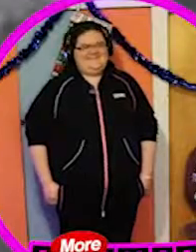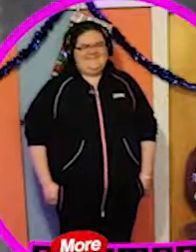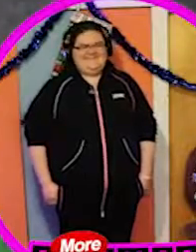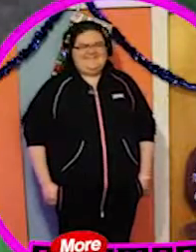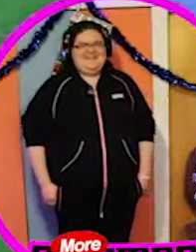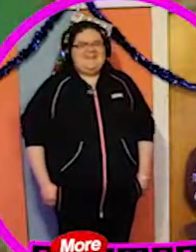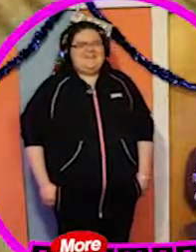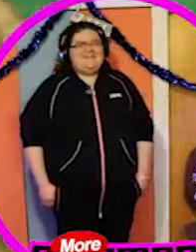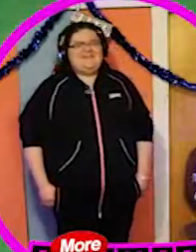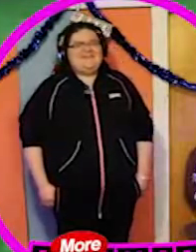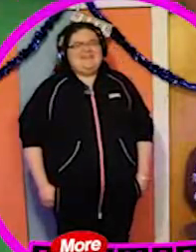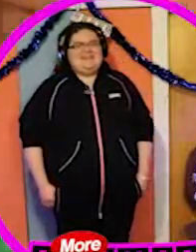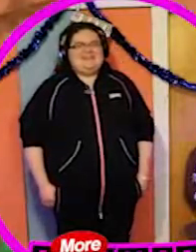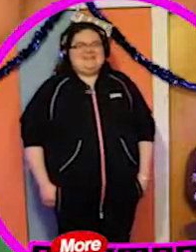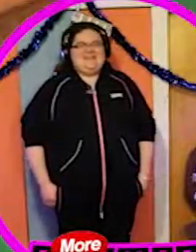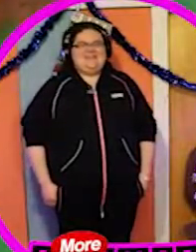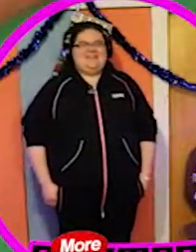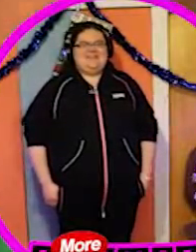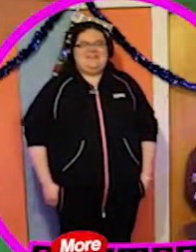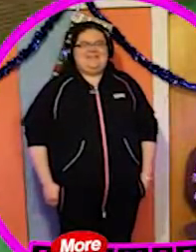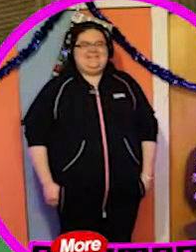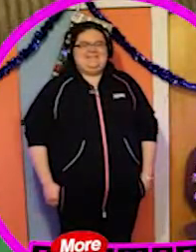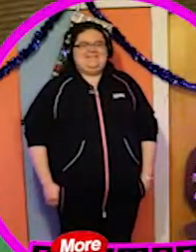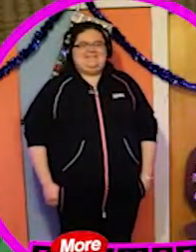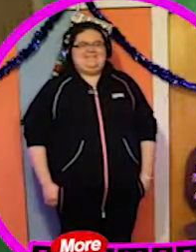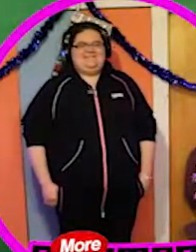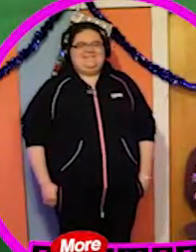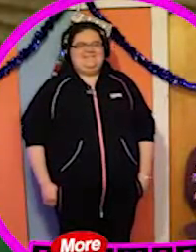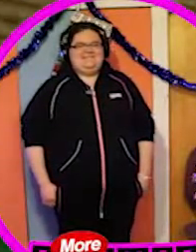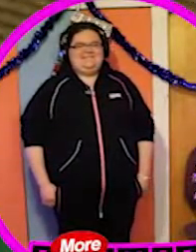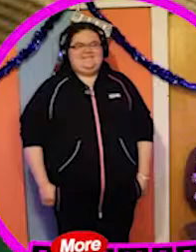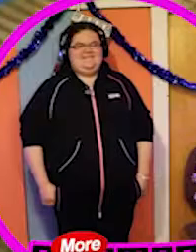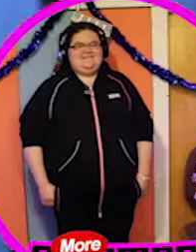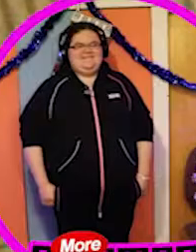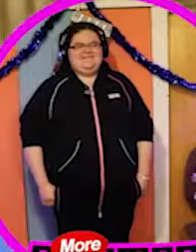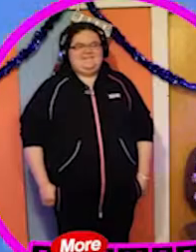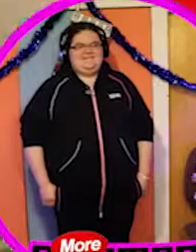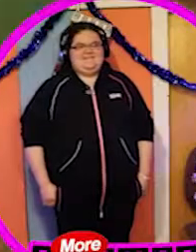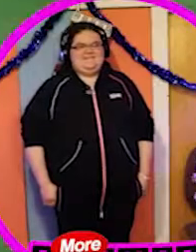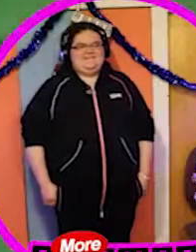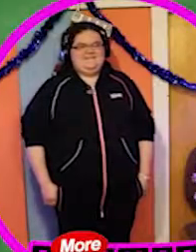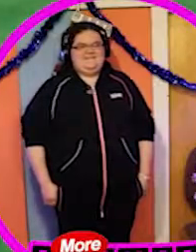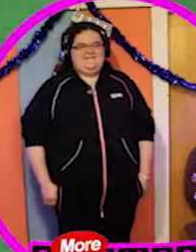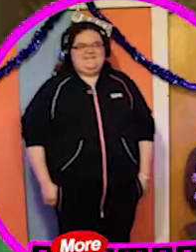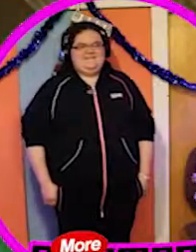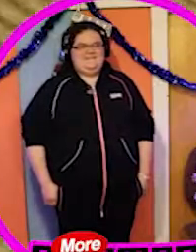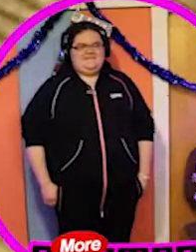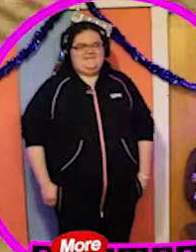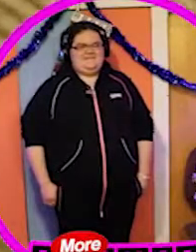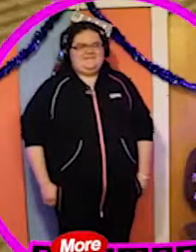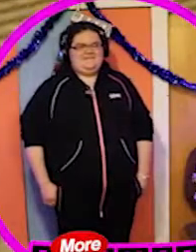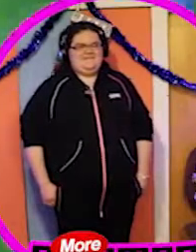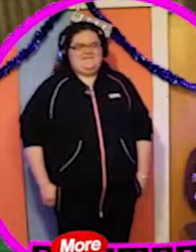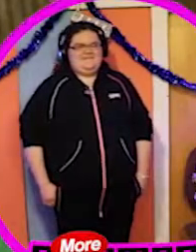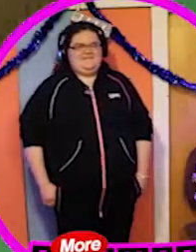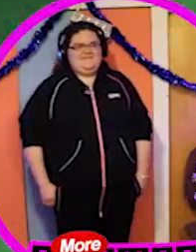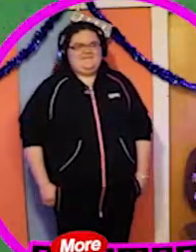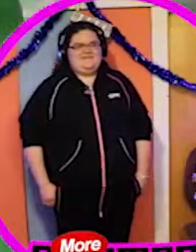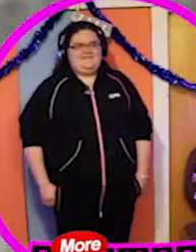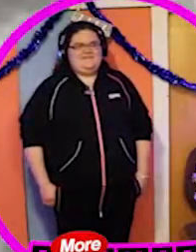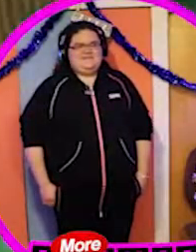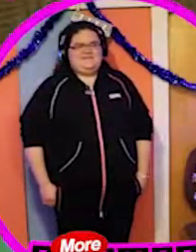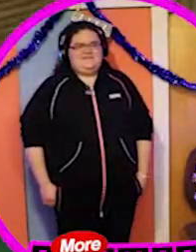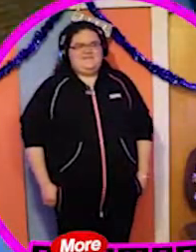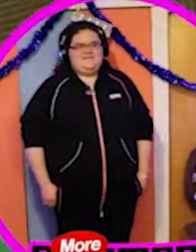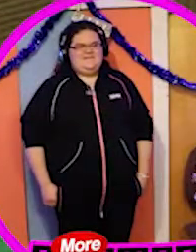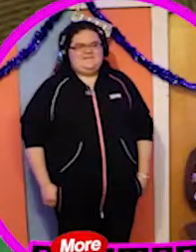Yeah, you can. Okay, I've got a stick again. Bro, it's so annoying. I get a stick. It really is. I lose it, and I got a stick again. Bro, there's a couple stick parties, but I can't. Oh my god, a stick